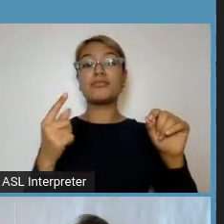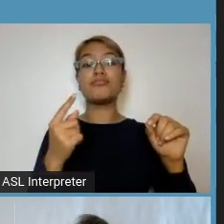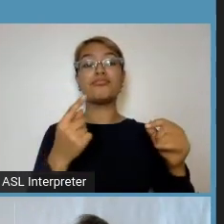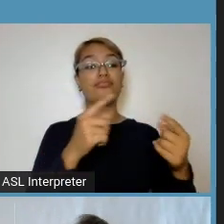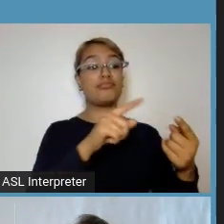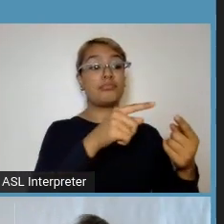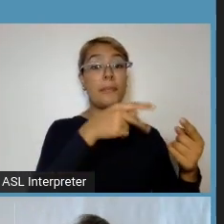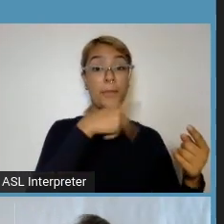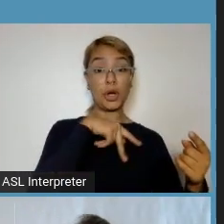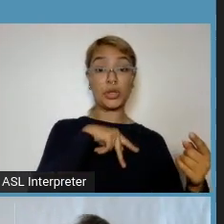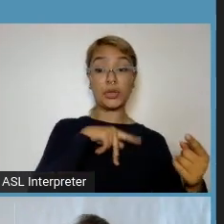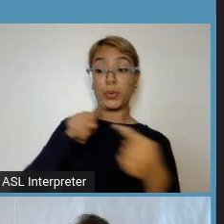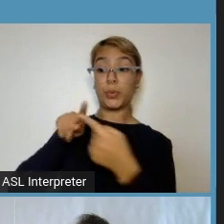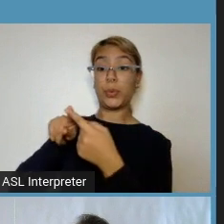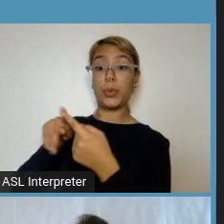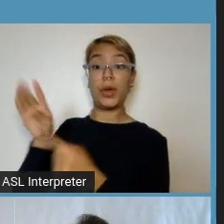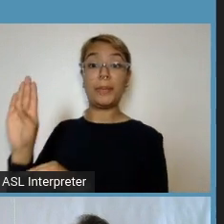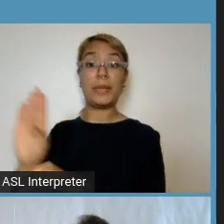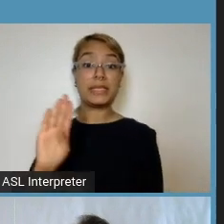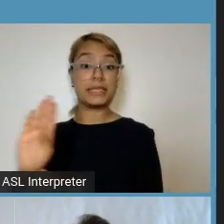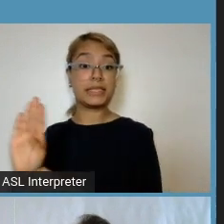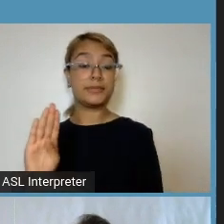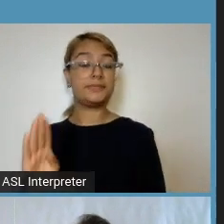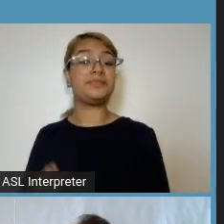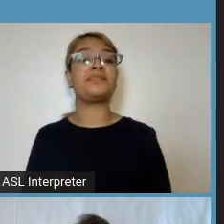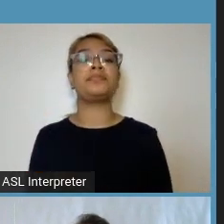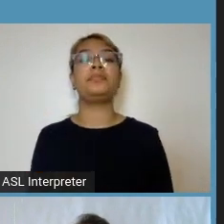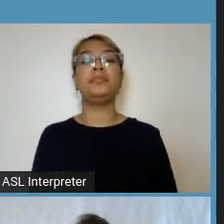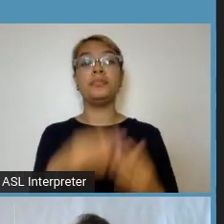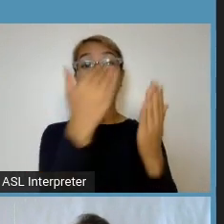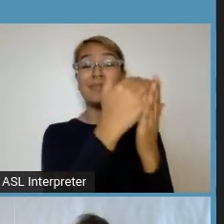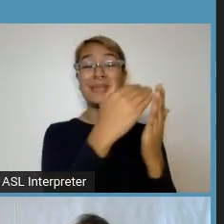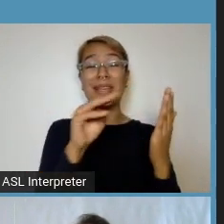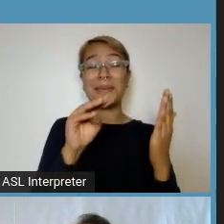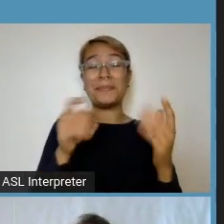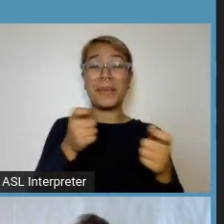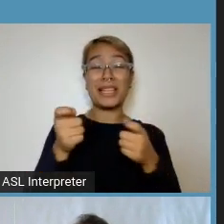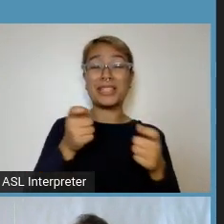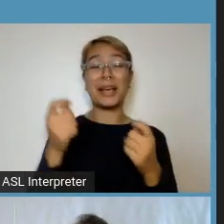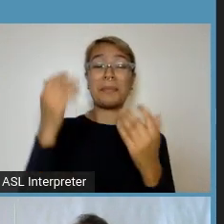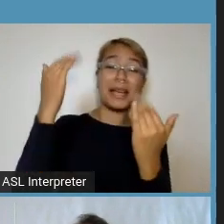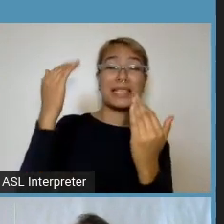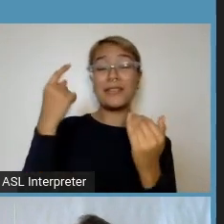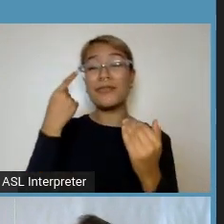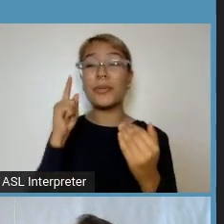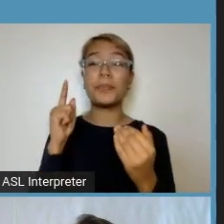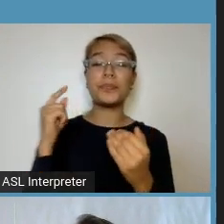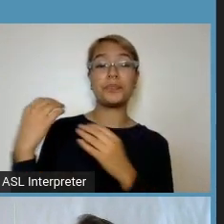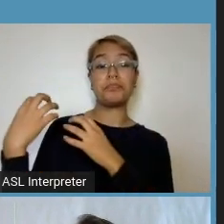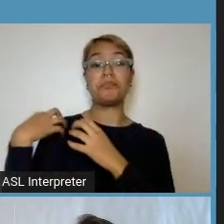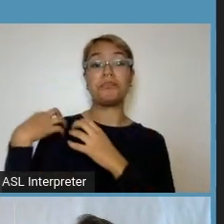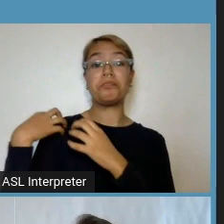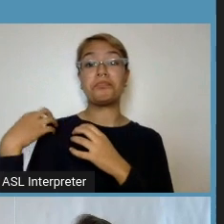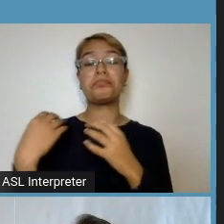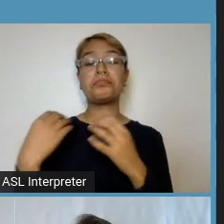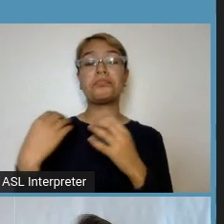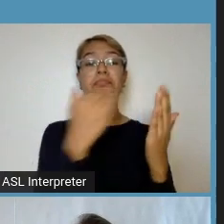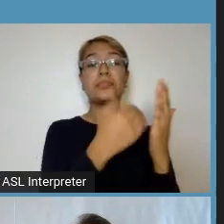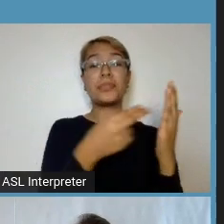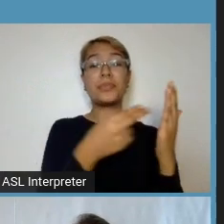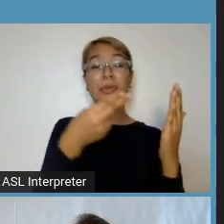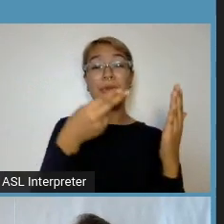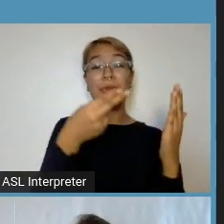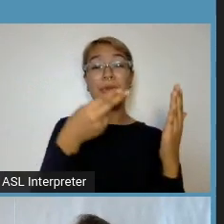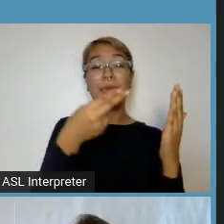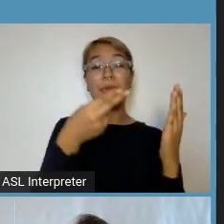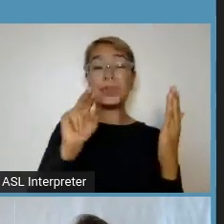and the bullet points read Managing Expectations from Supervisors, Hootsuite, Social Media Marketing for Dummies,